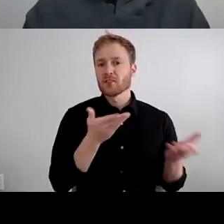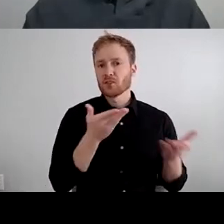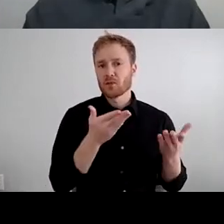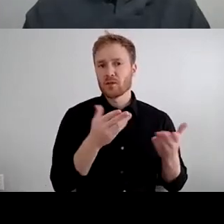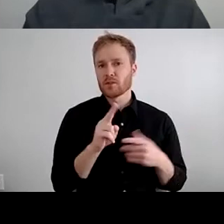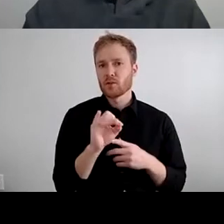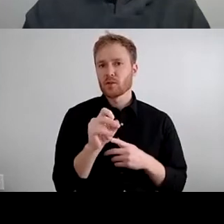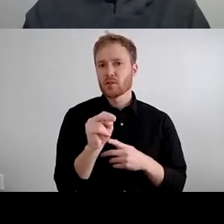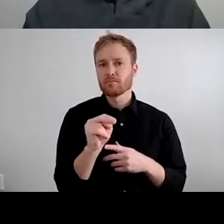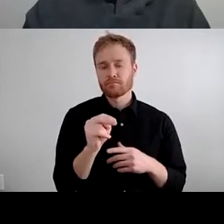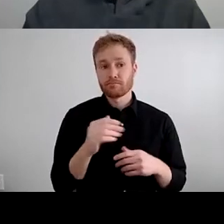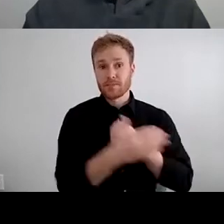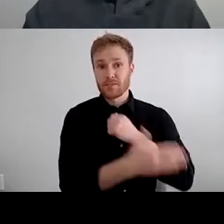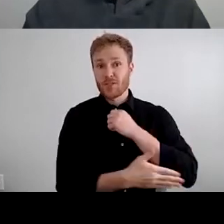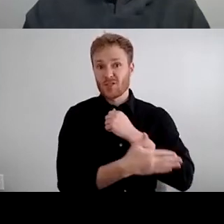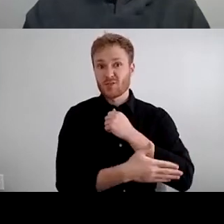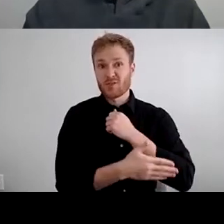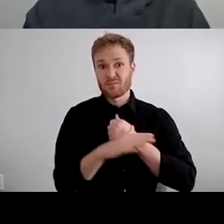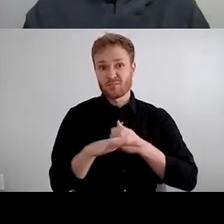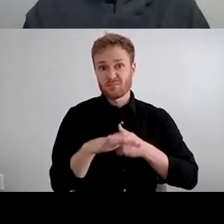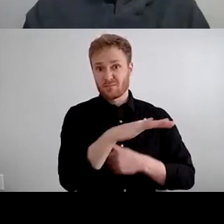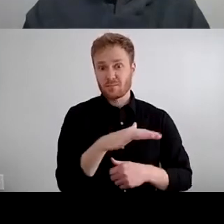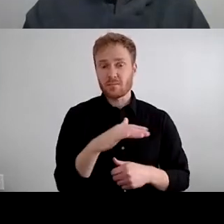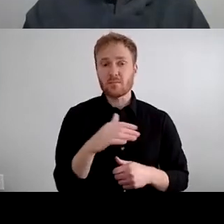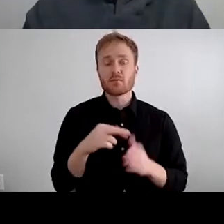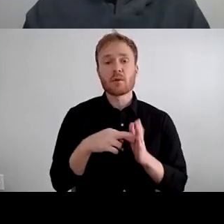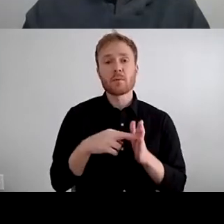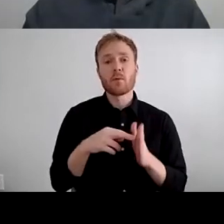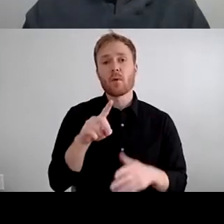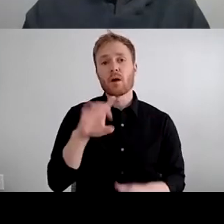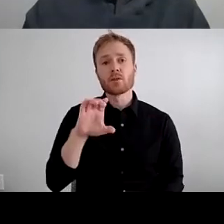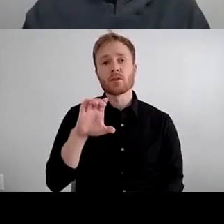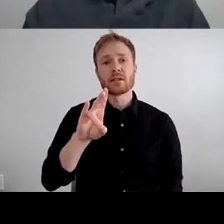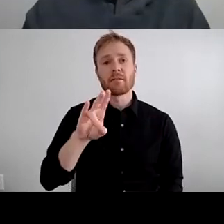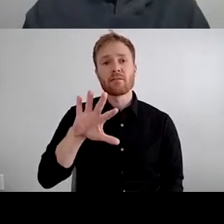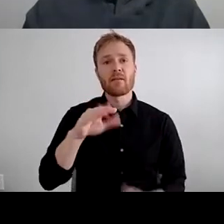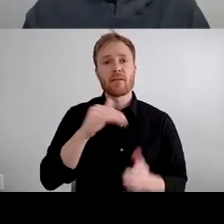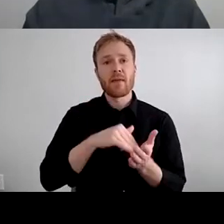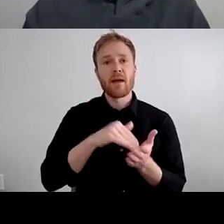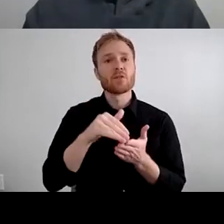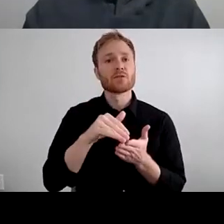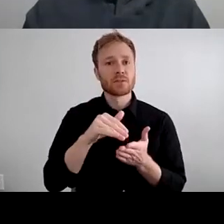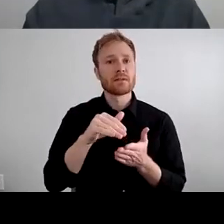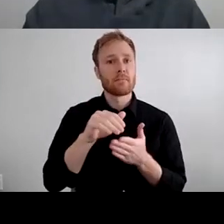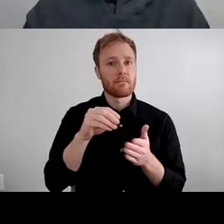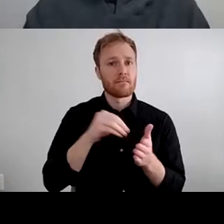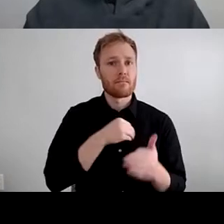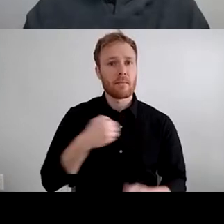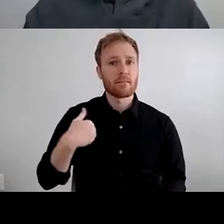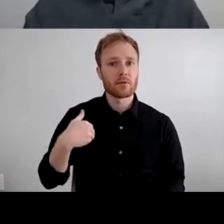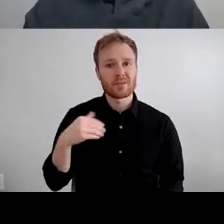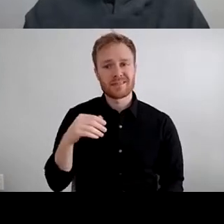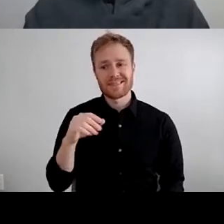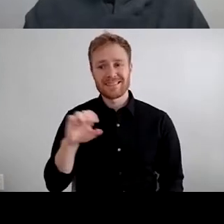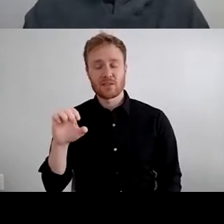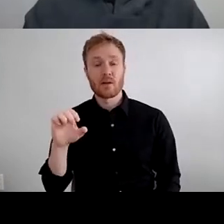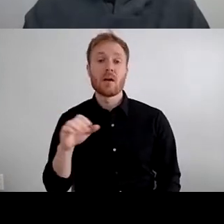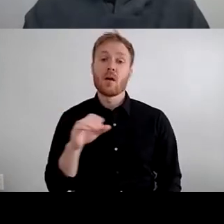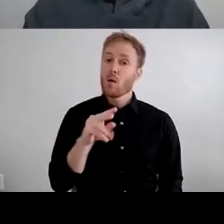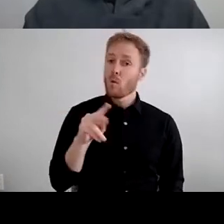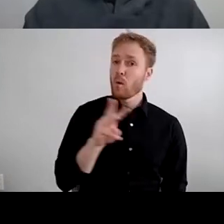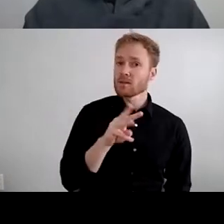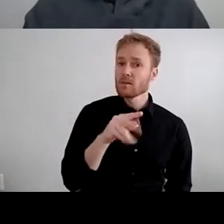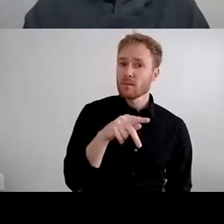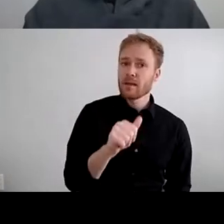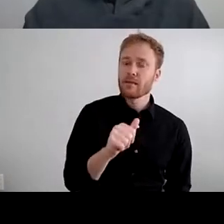than 175,000 members along the Eastern Seaboard. And in Western PA, we represent over